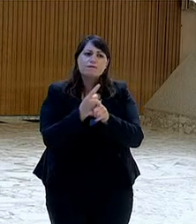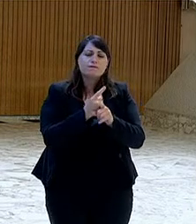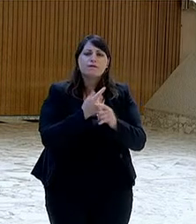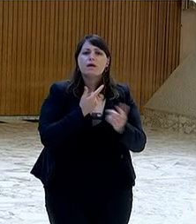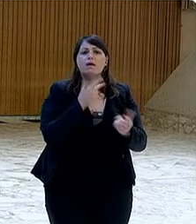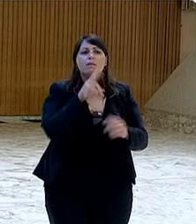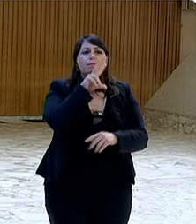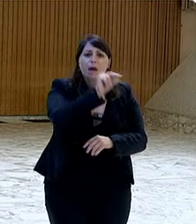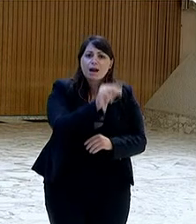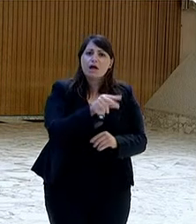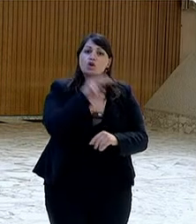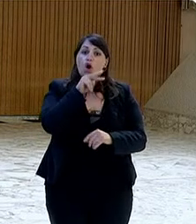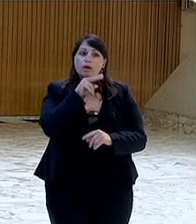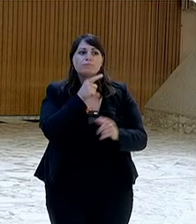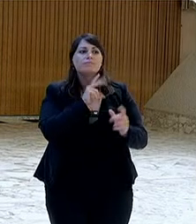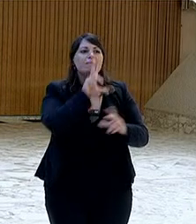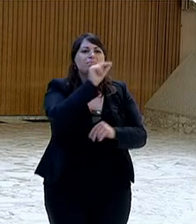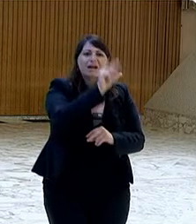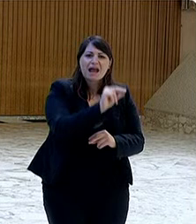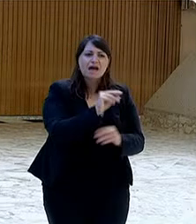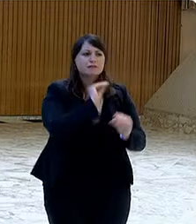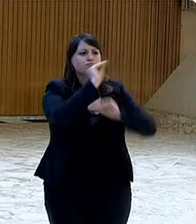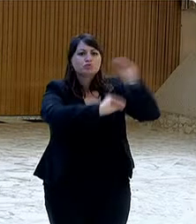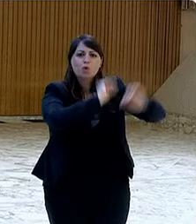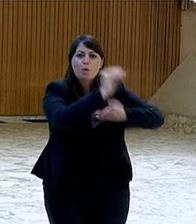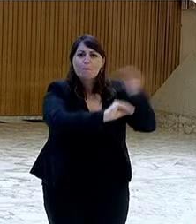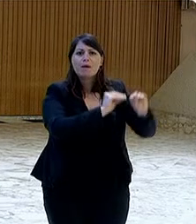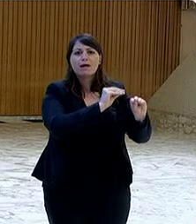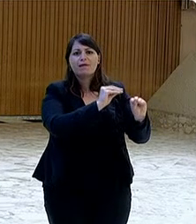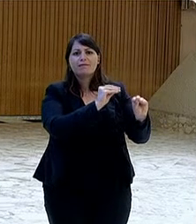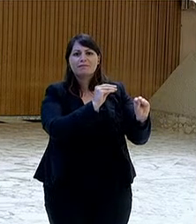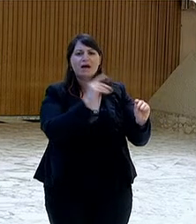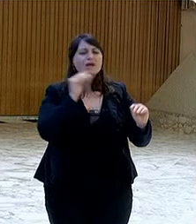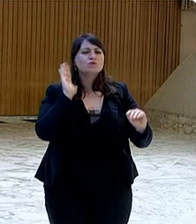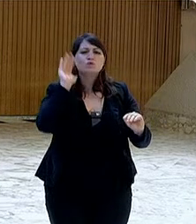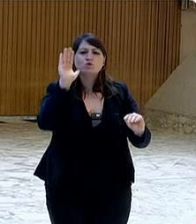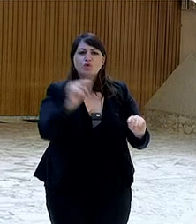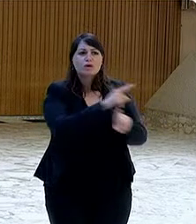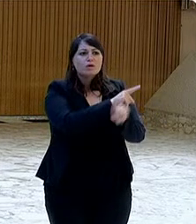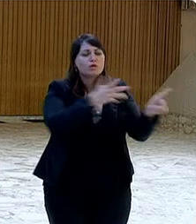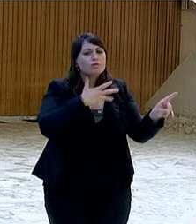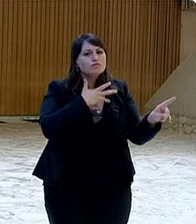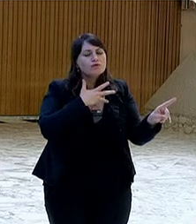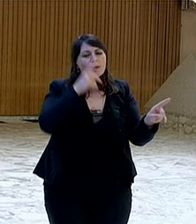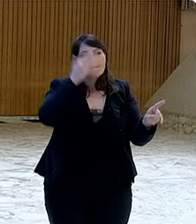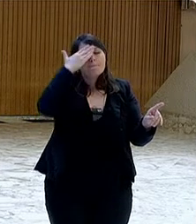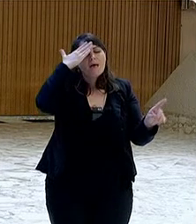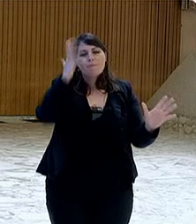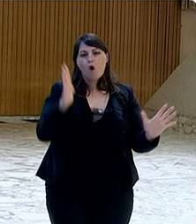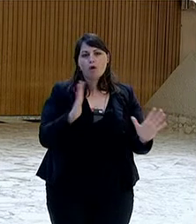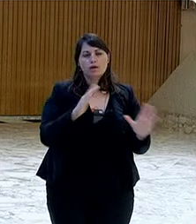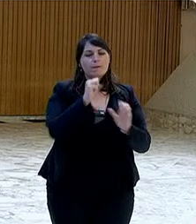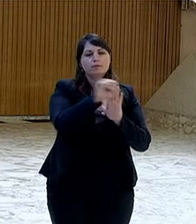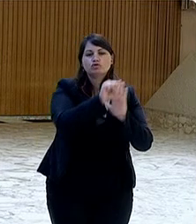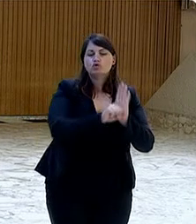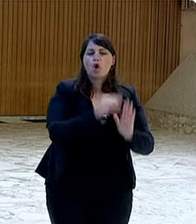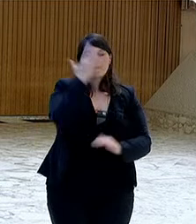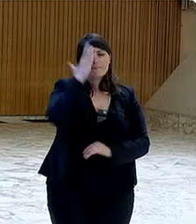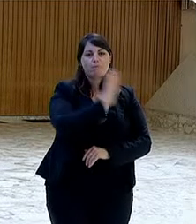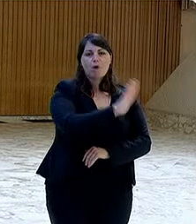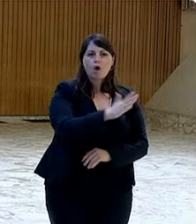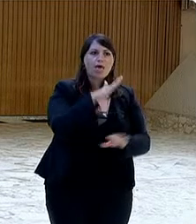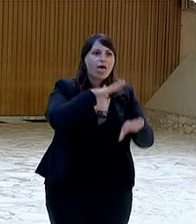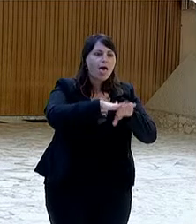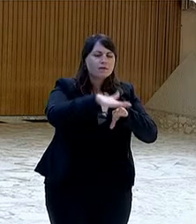questions. They have the memory of history, the experience of living, and this is a great gift for you that will help you on